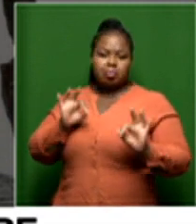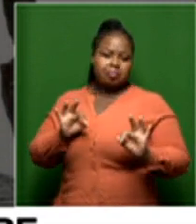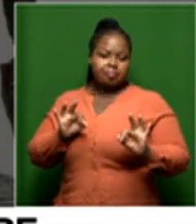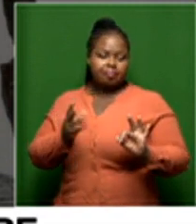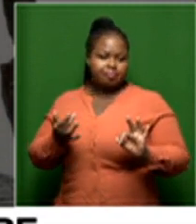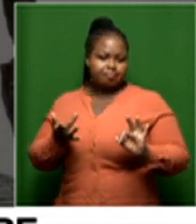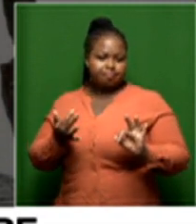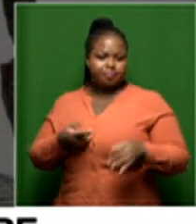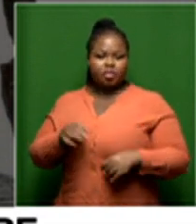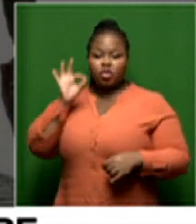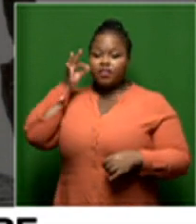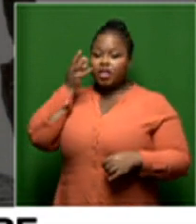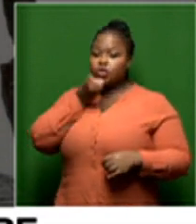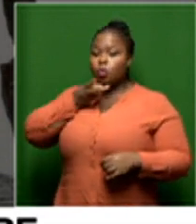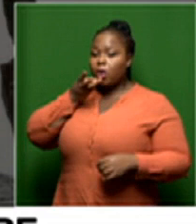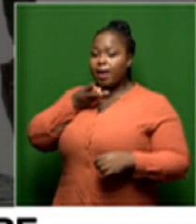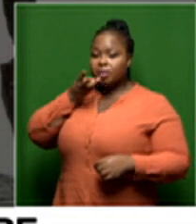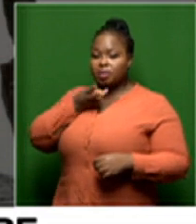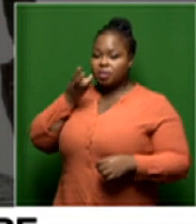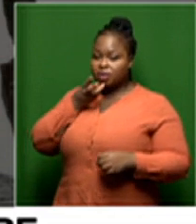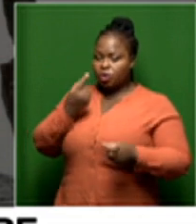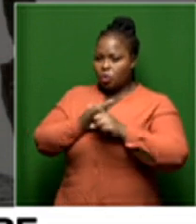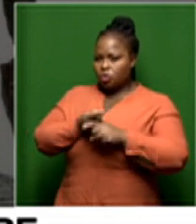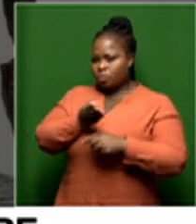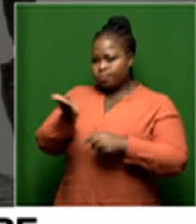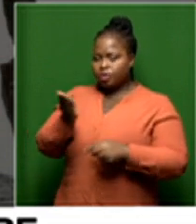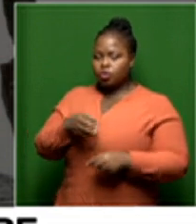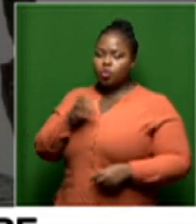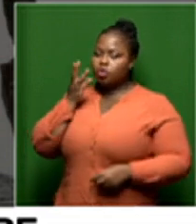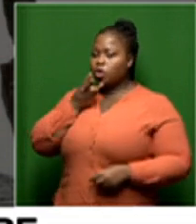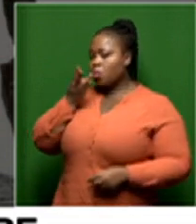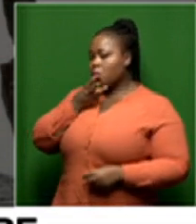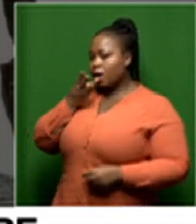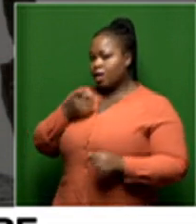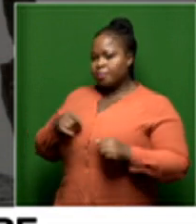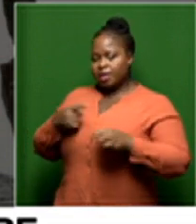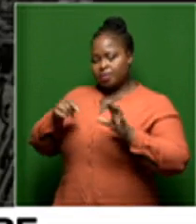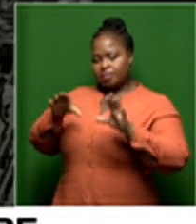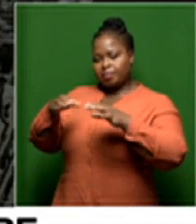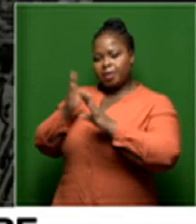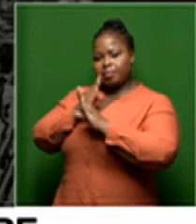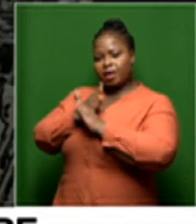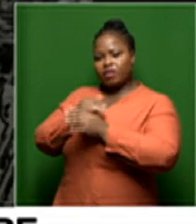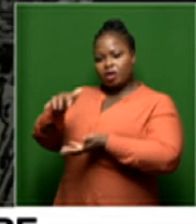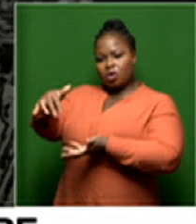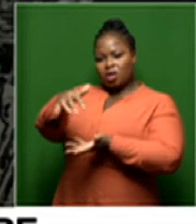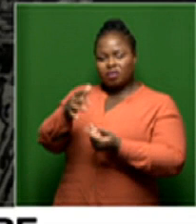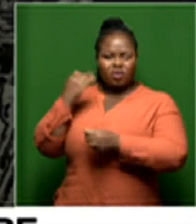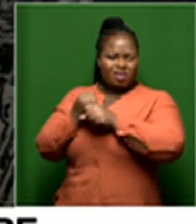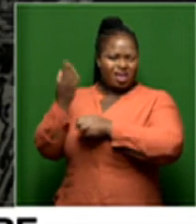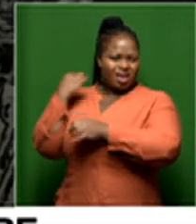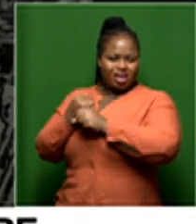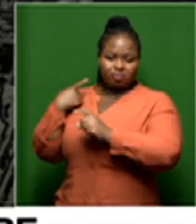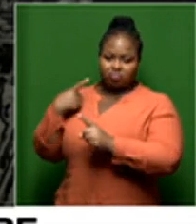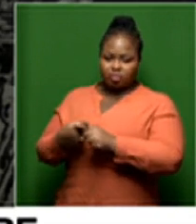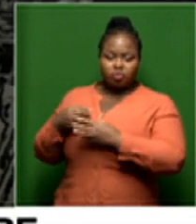predominantly French wines, fine wines, which have been put together by a private collector over many, many years.